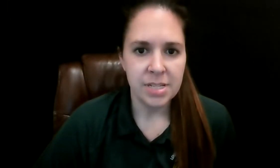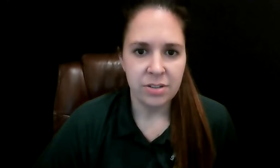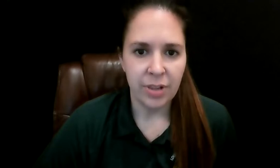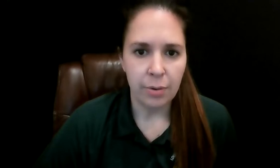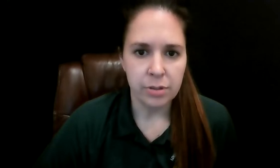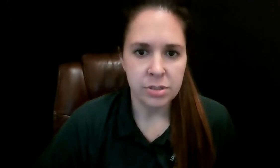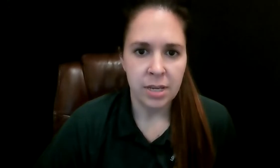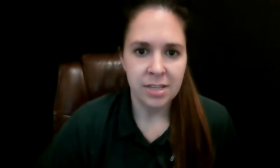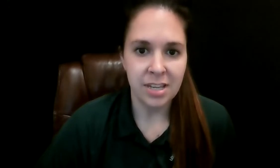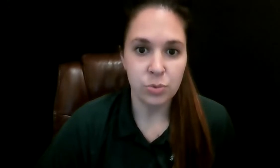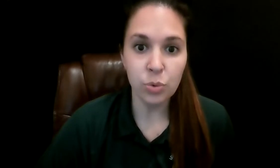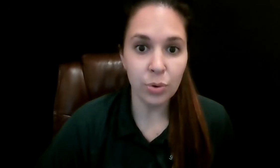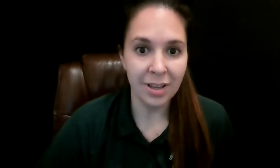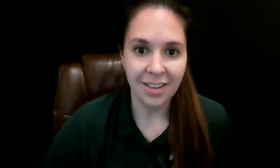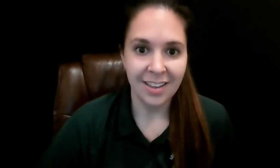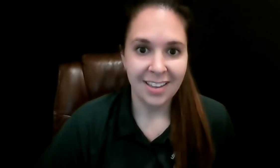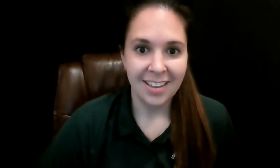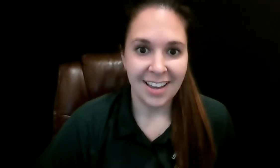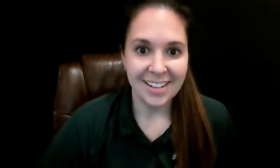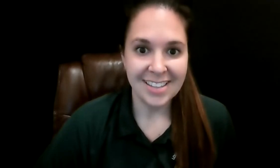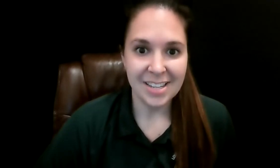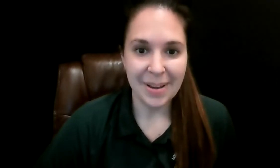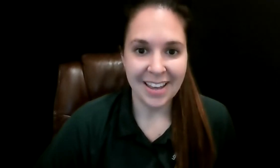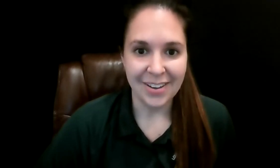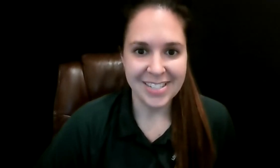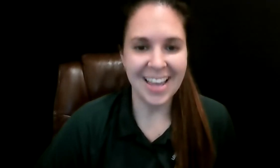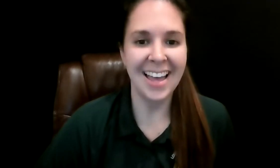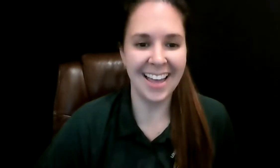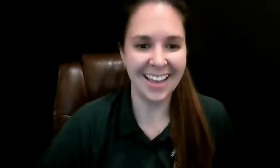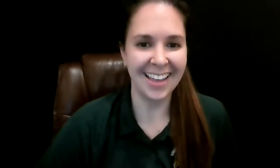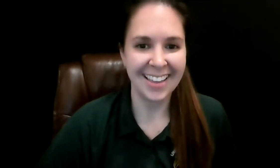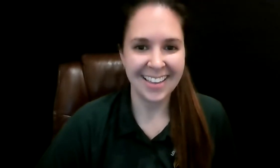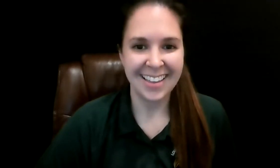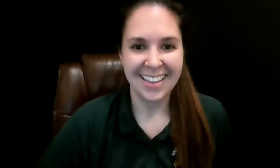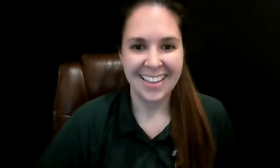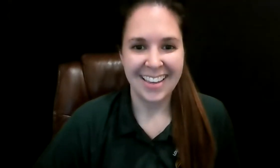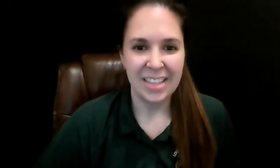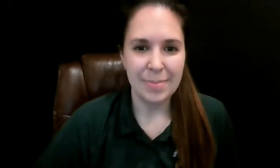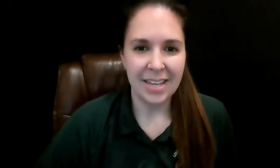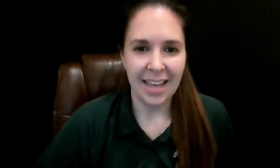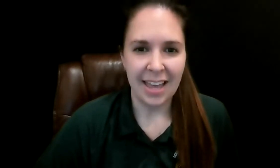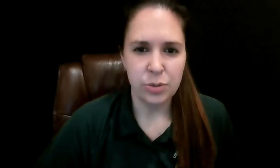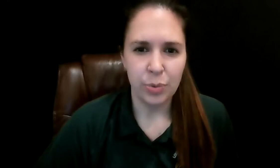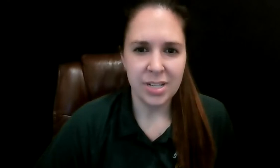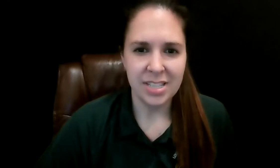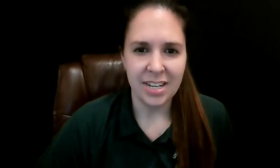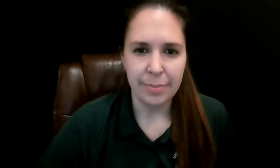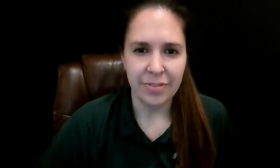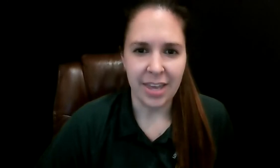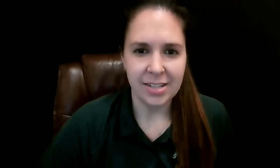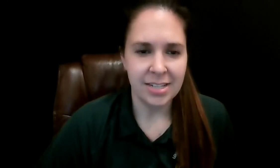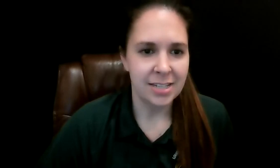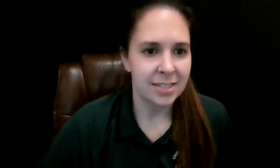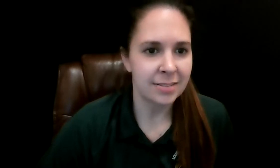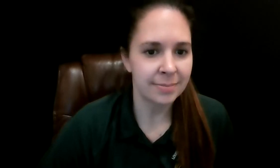And then Misty Flowers says, woo, I need this in my house. And then Mia asked, what is the name